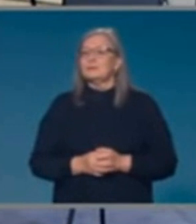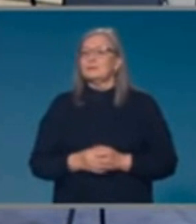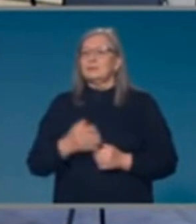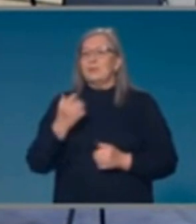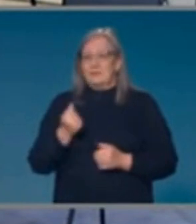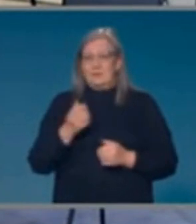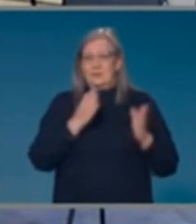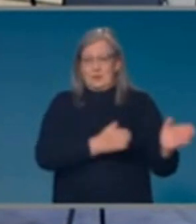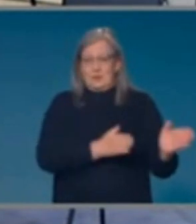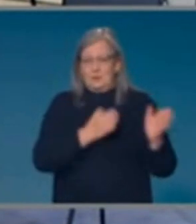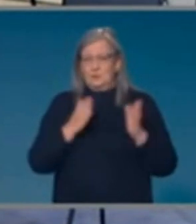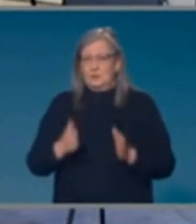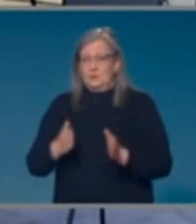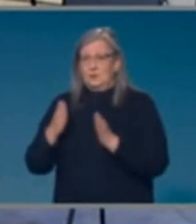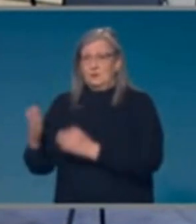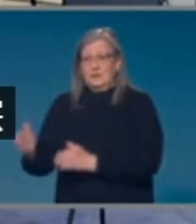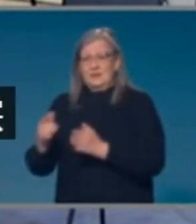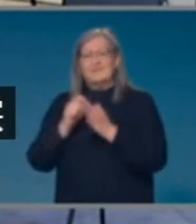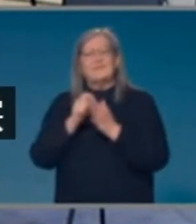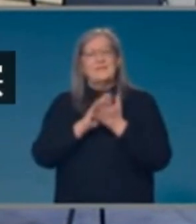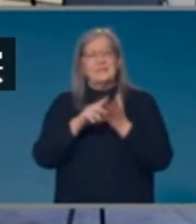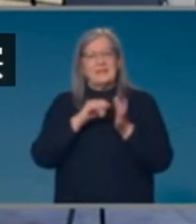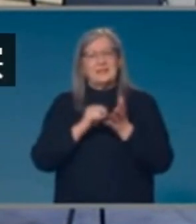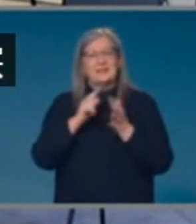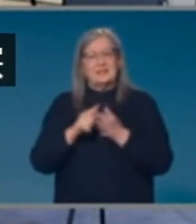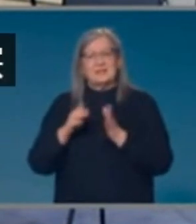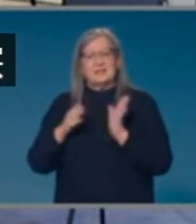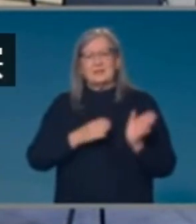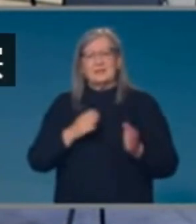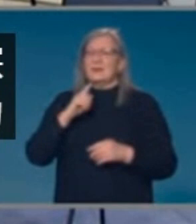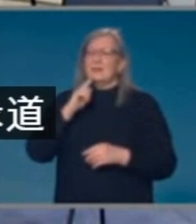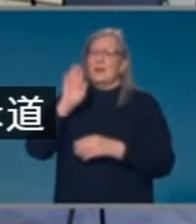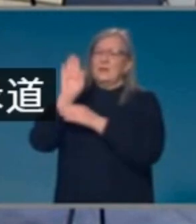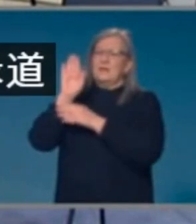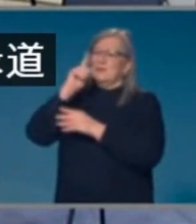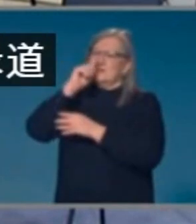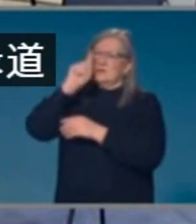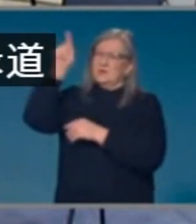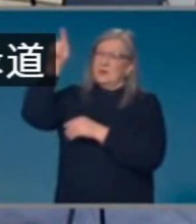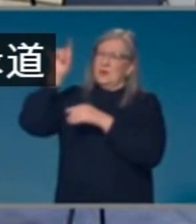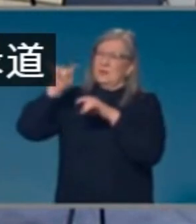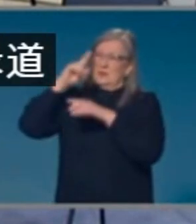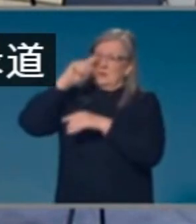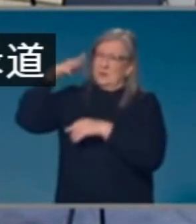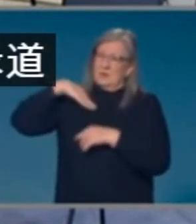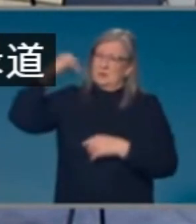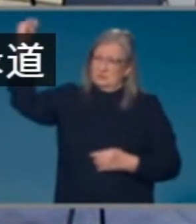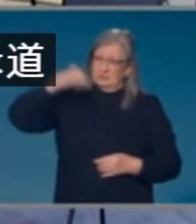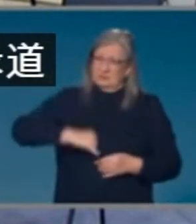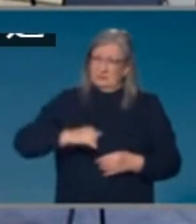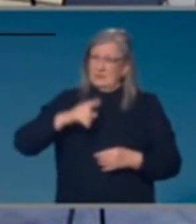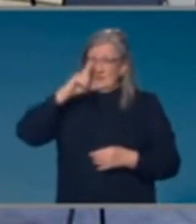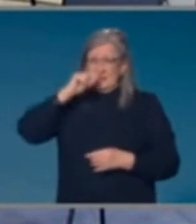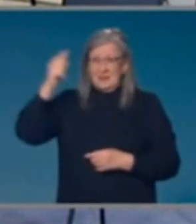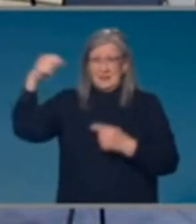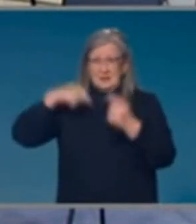return of Australians from overseas, it does note that we could have more green lane travel for international visitors.